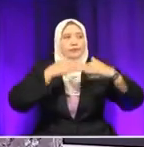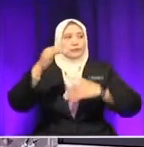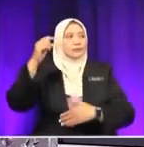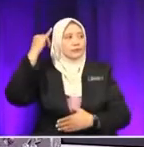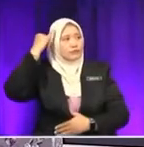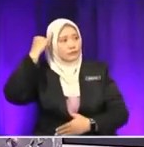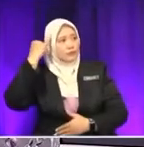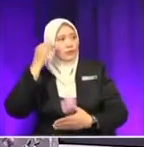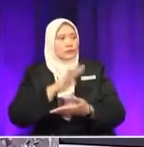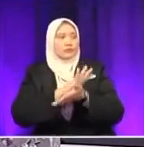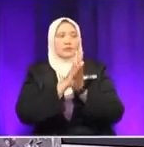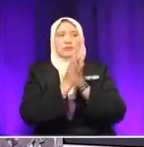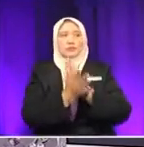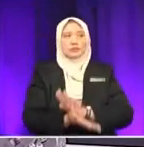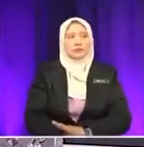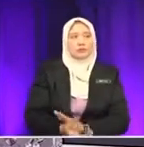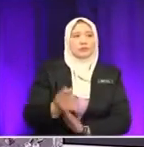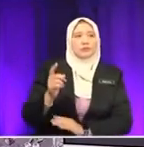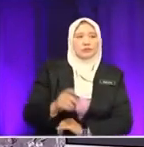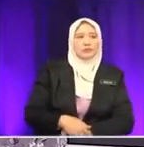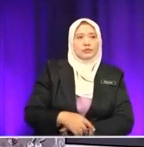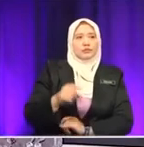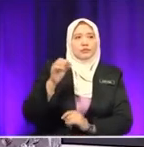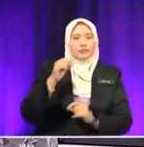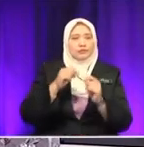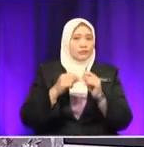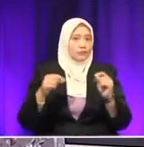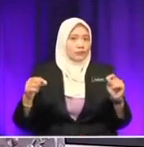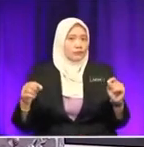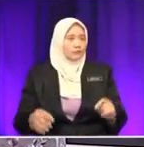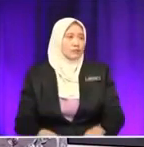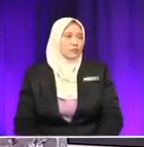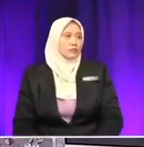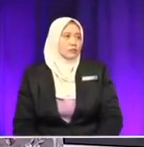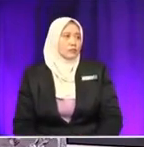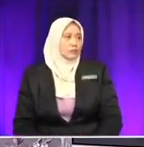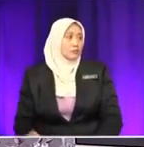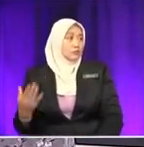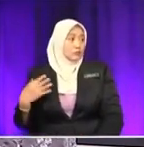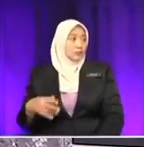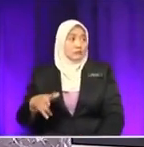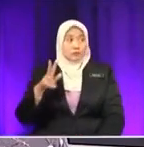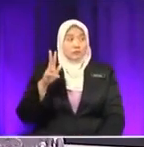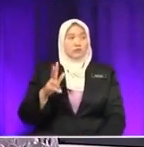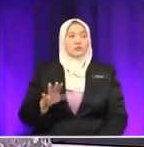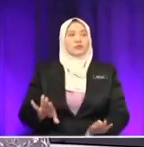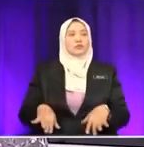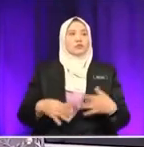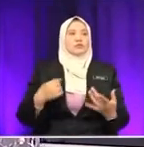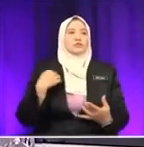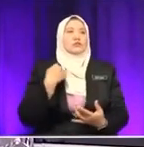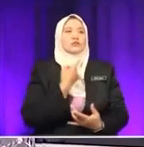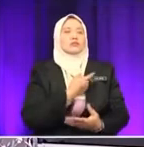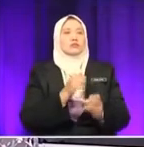Okay. So very quickly, this was our three answers. These were our three answers just now. Okay. Tivia. Yeah. So how would we